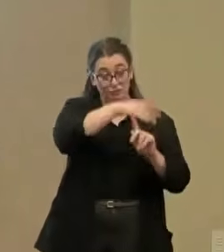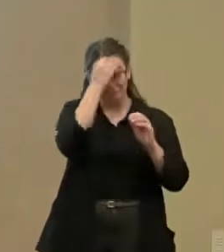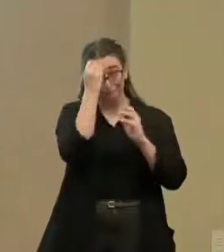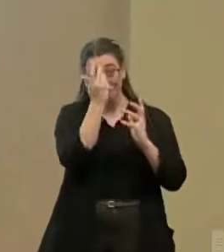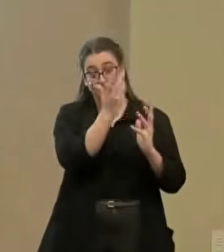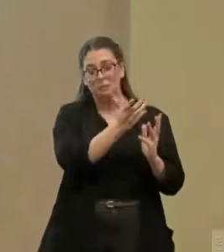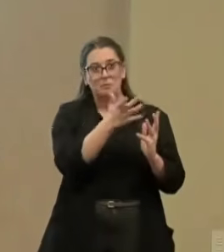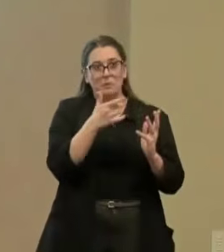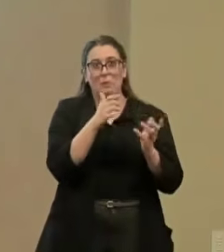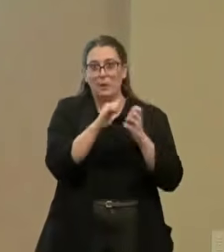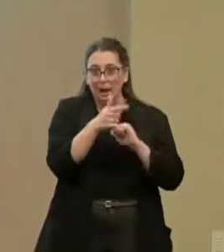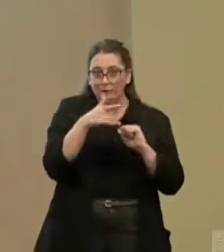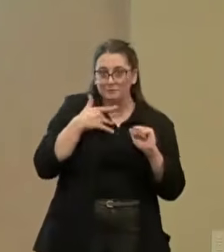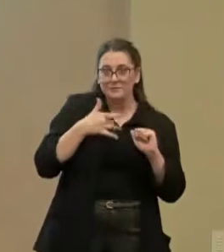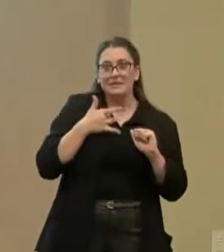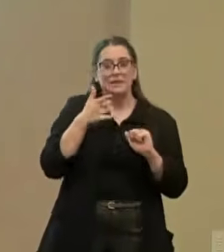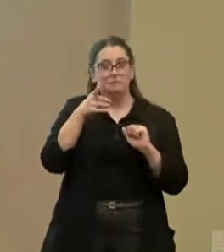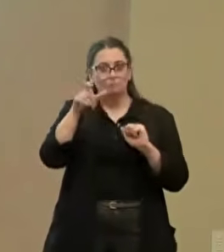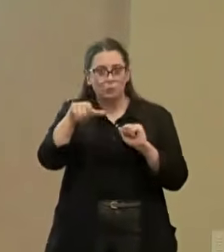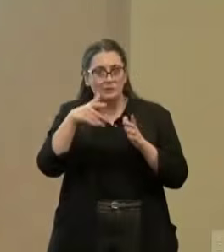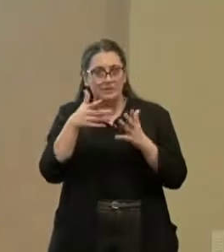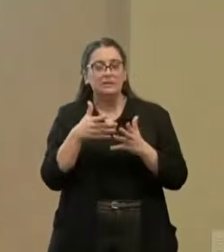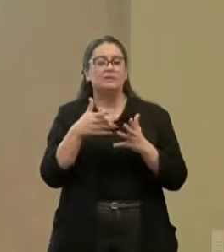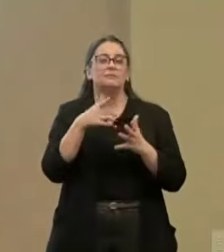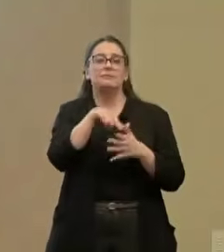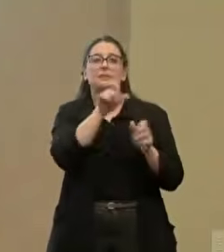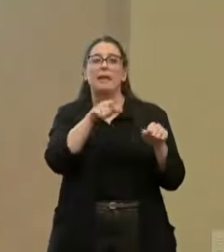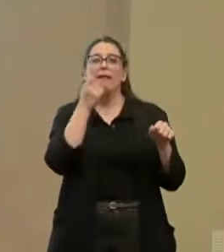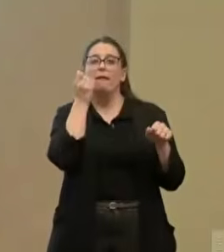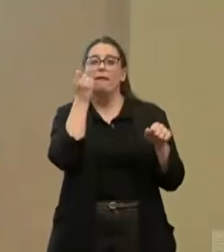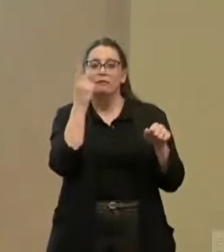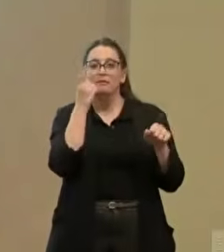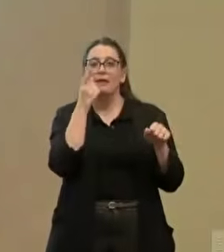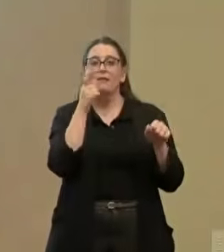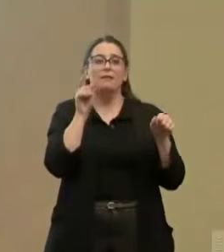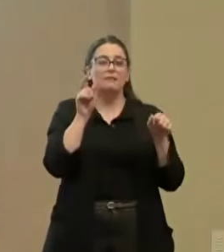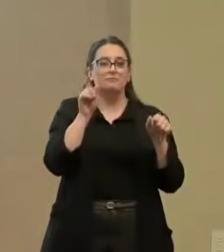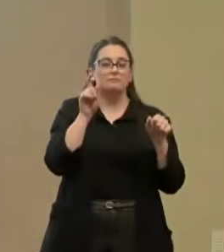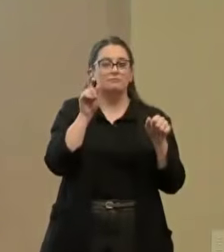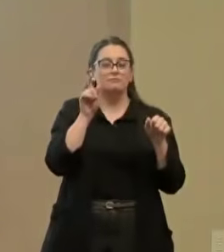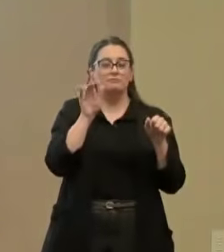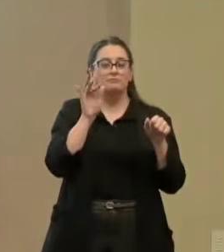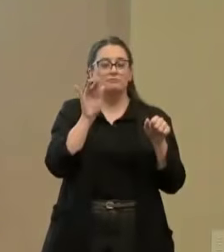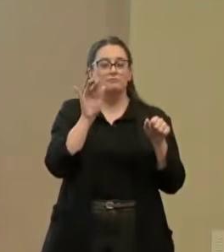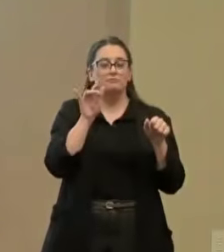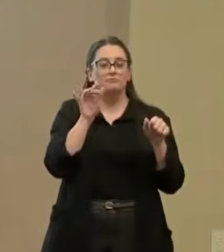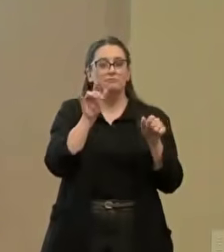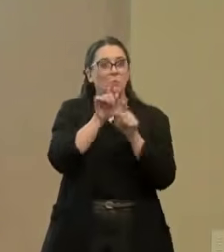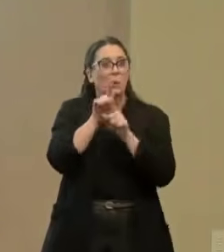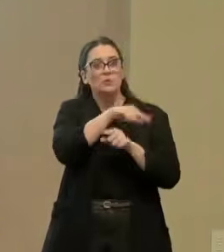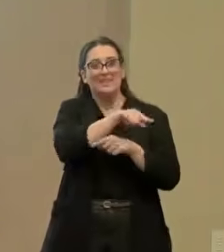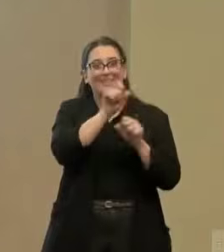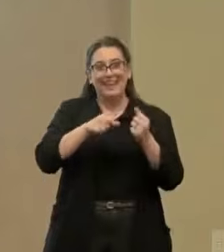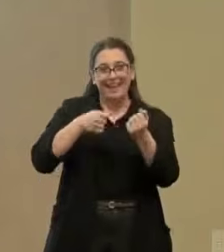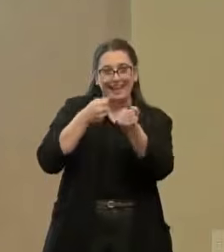know, I think then they understand and can even be an advocate for